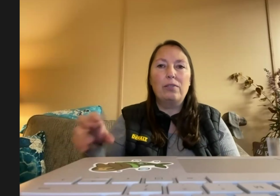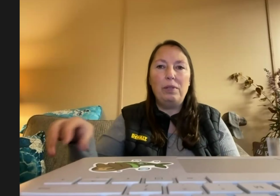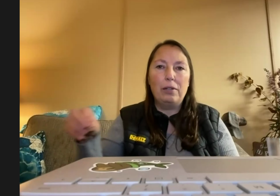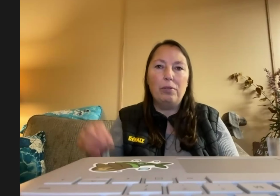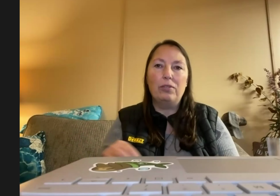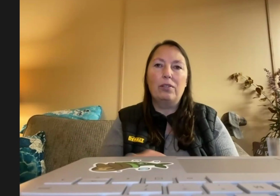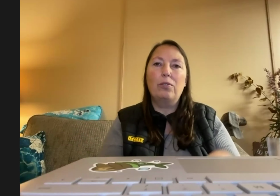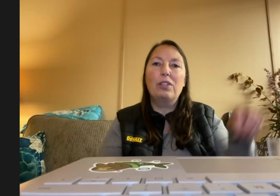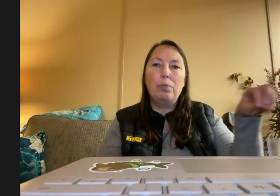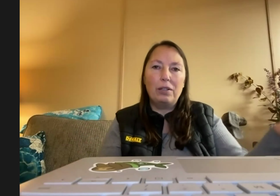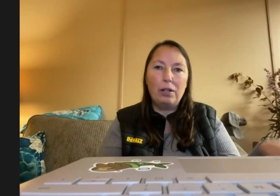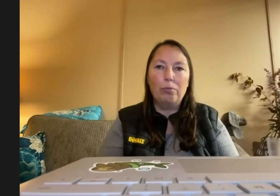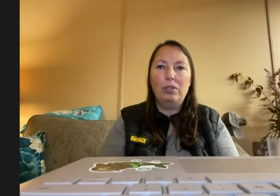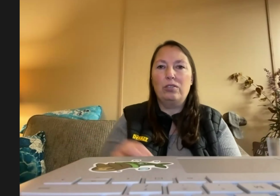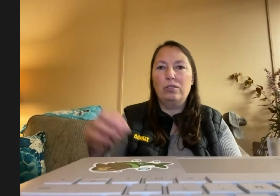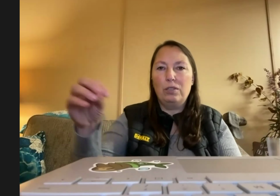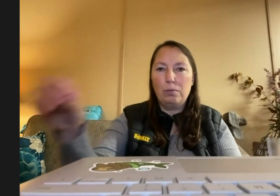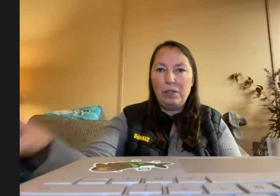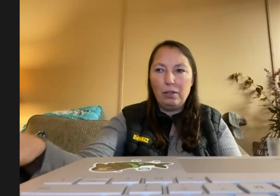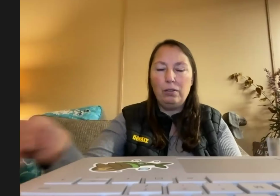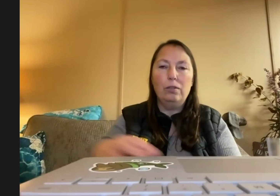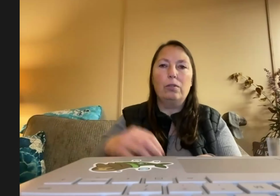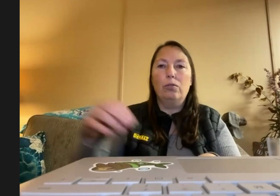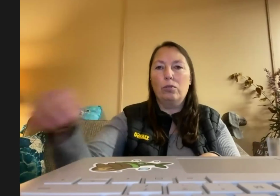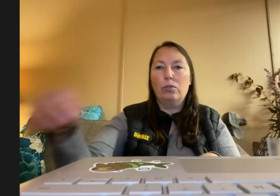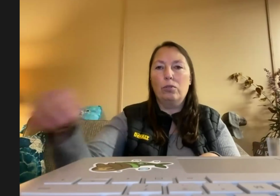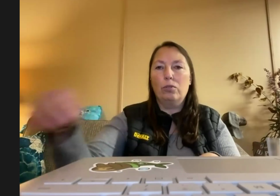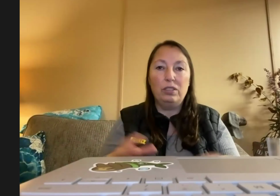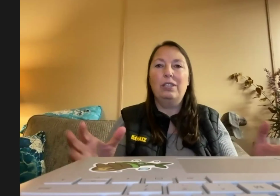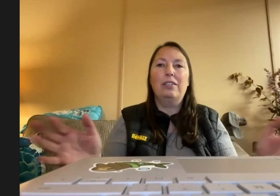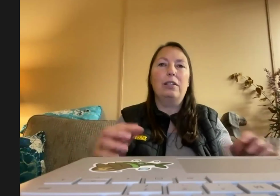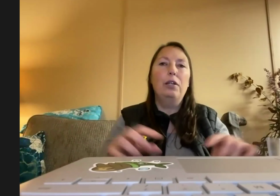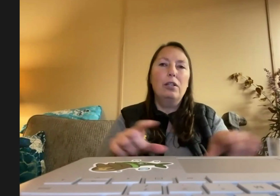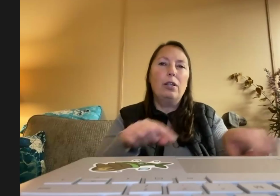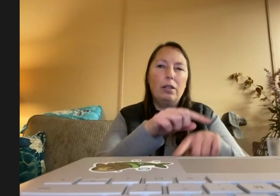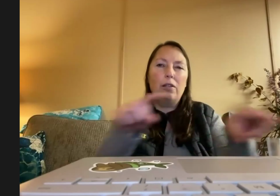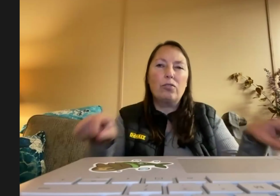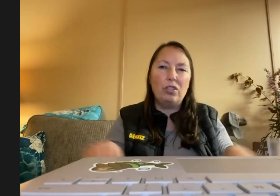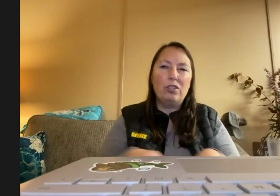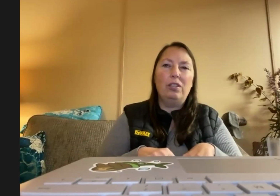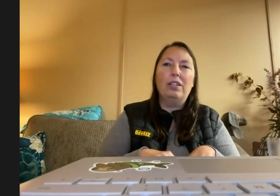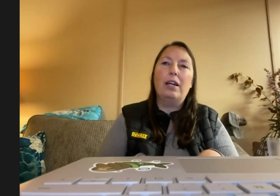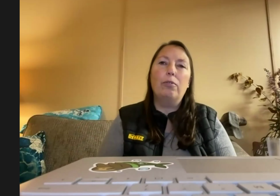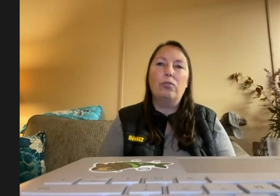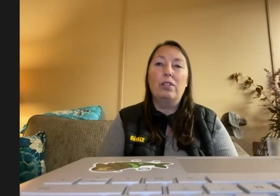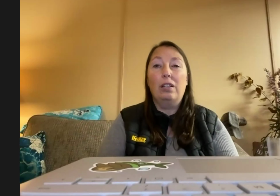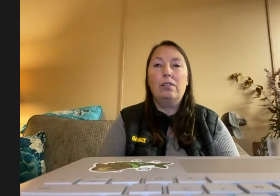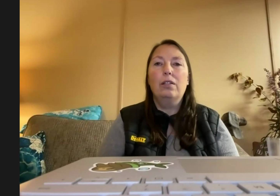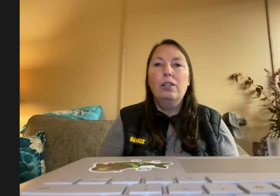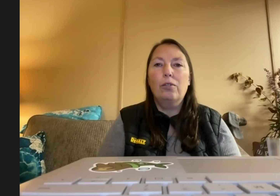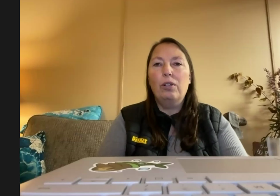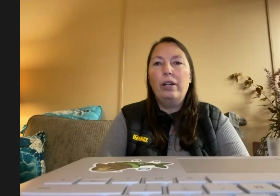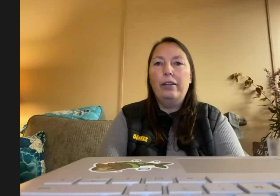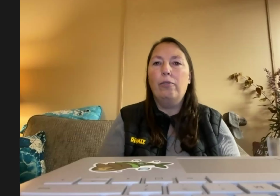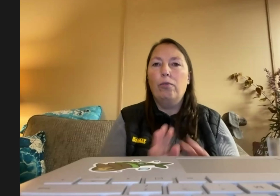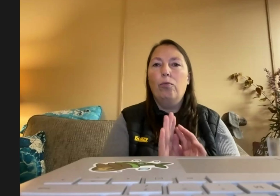that we could speak on mental health, so we could speak on harm reduction, so we could speak on, cultural difference, those things. It's like, I think they strategically did that, which was